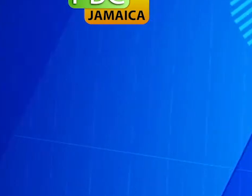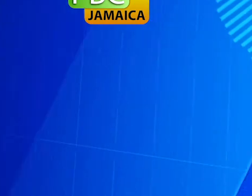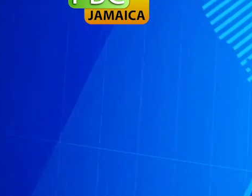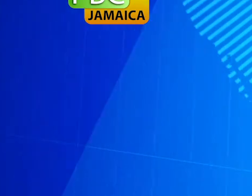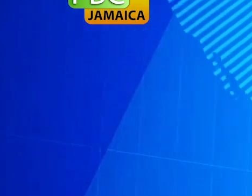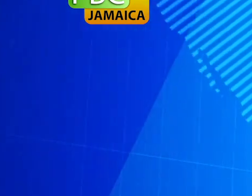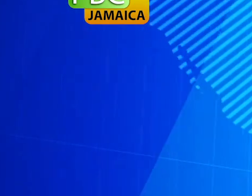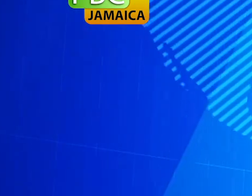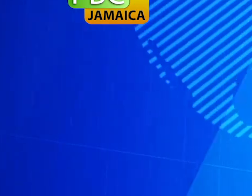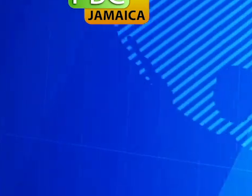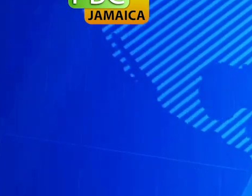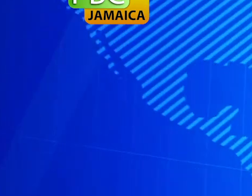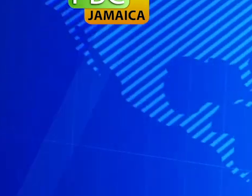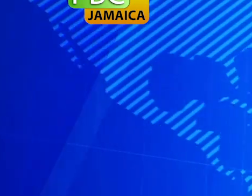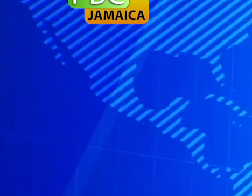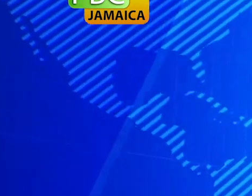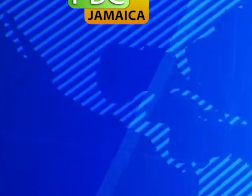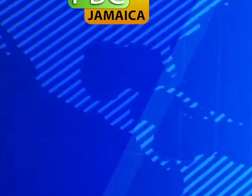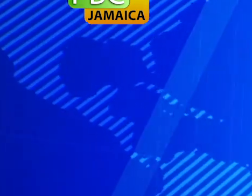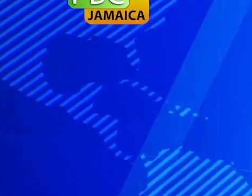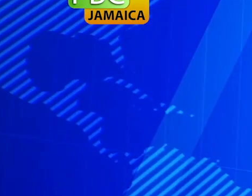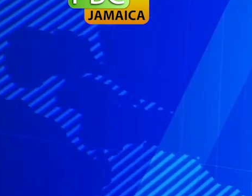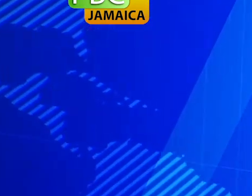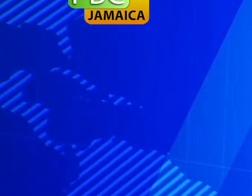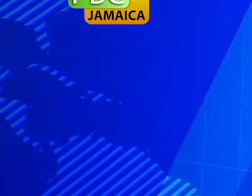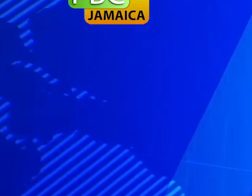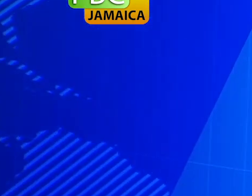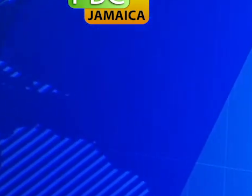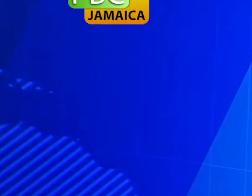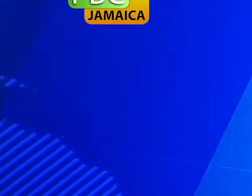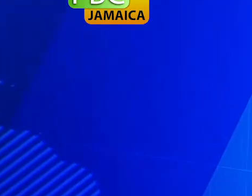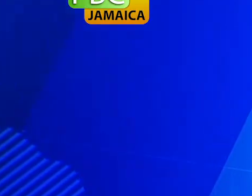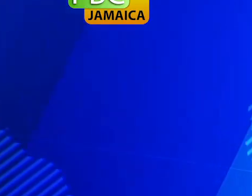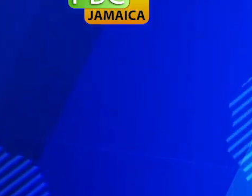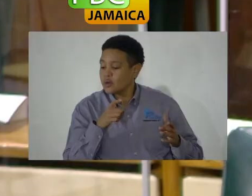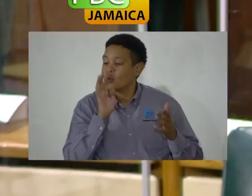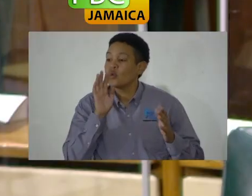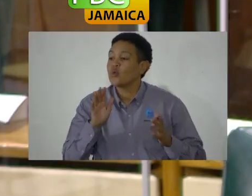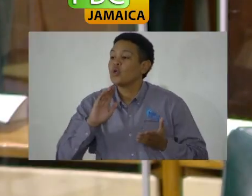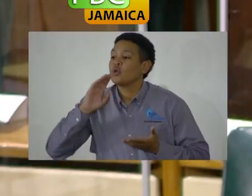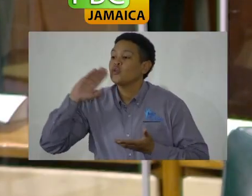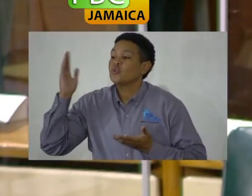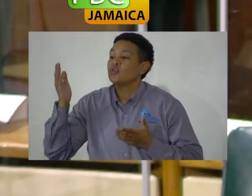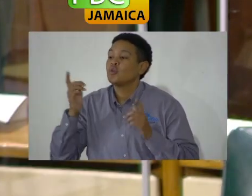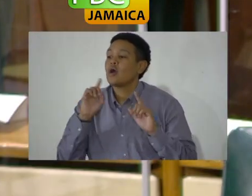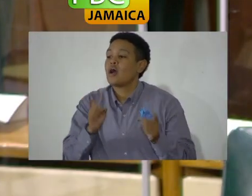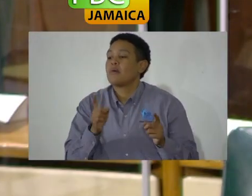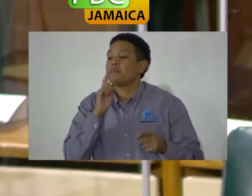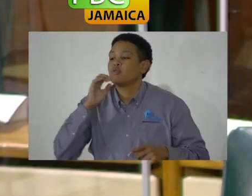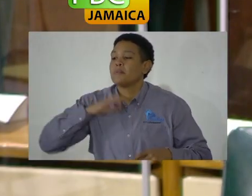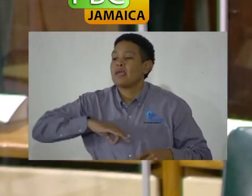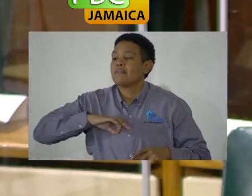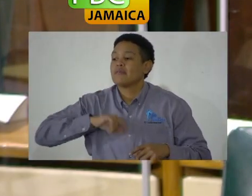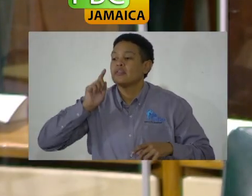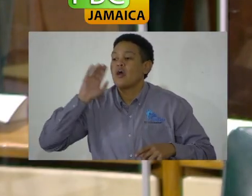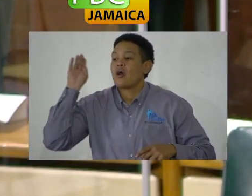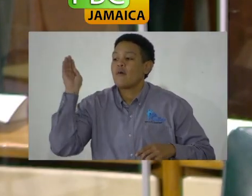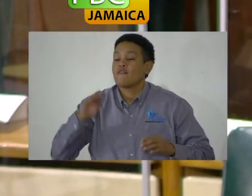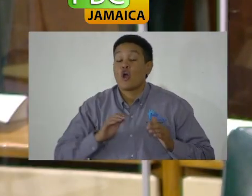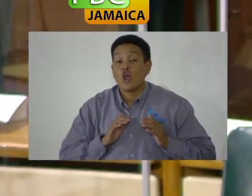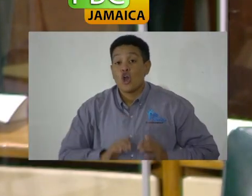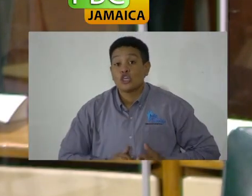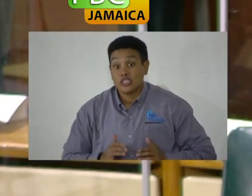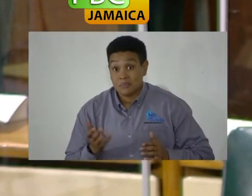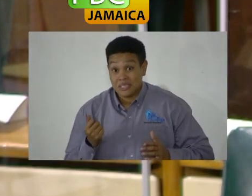leg quarters. Marlon Samuels reports on the minister's statements. The Agriculture Minister outlined short to